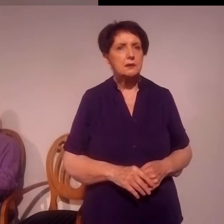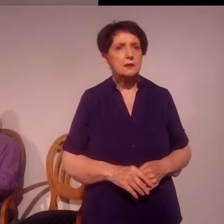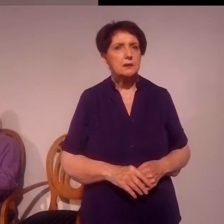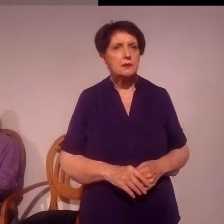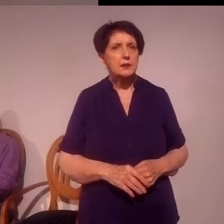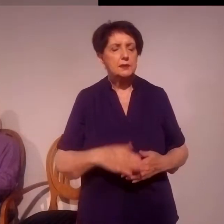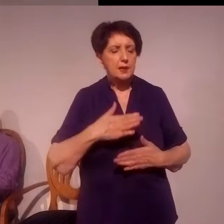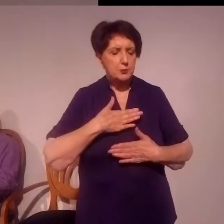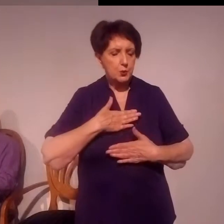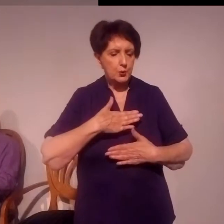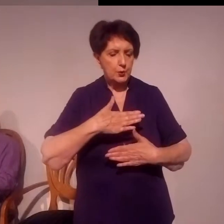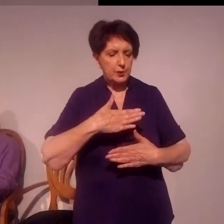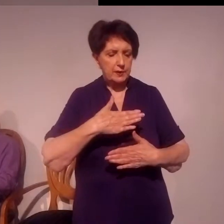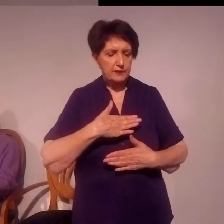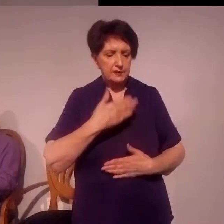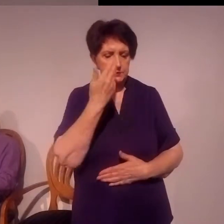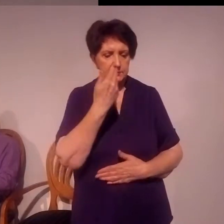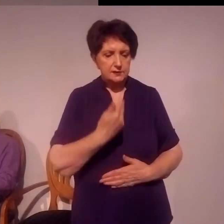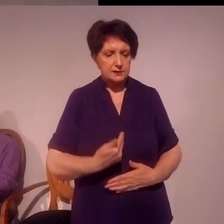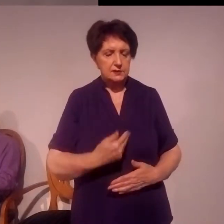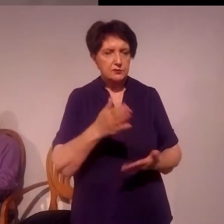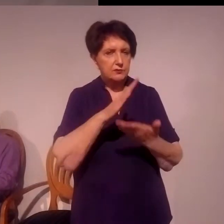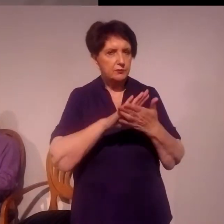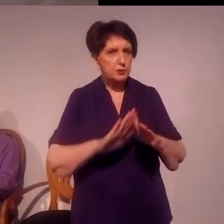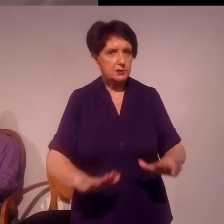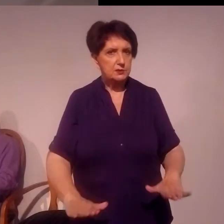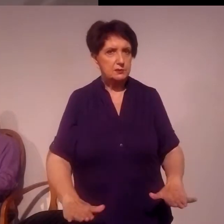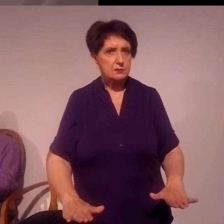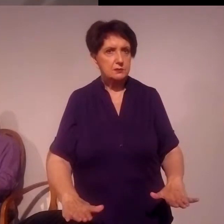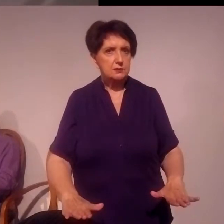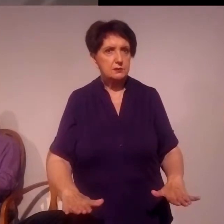And I breathe into the center of peace,